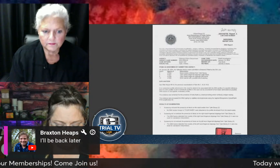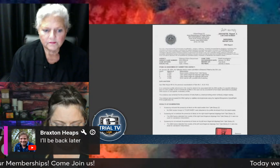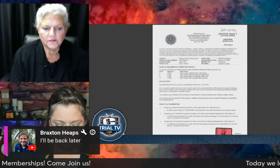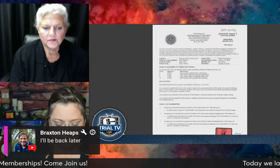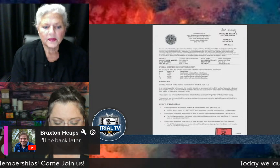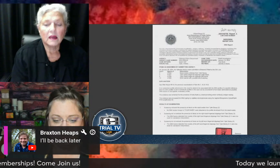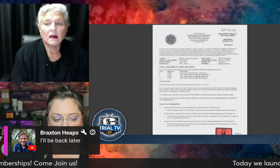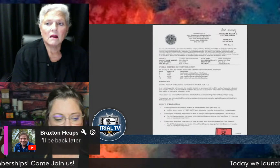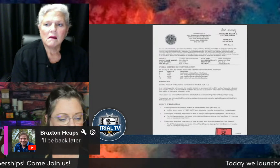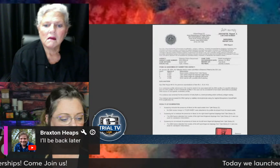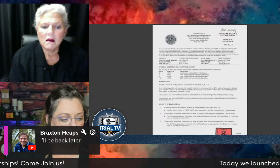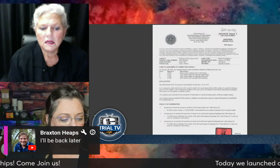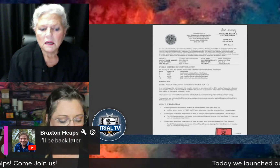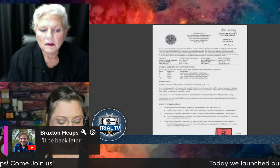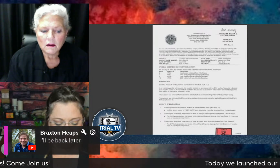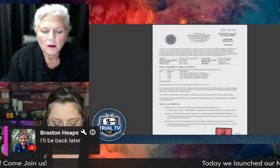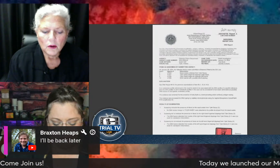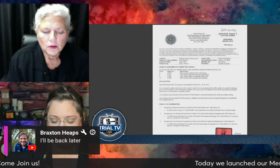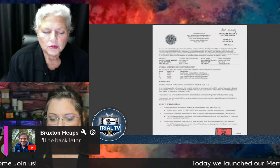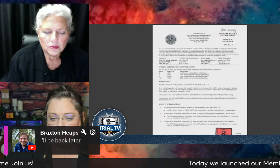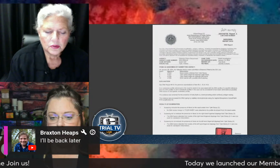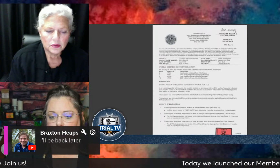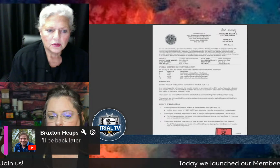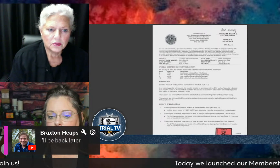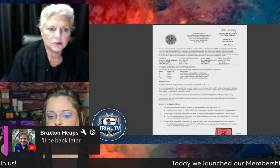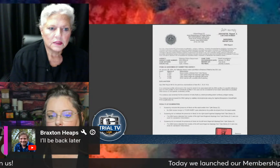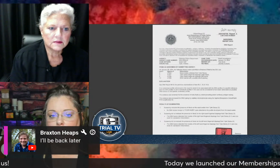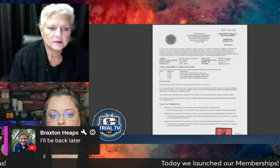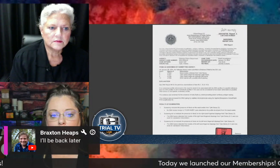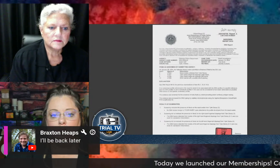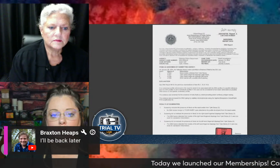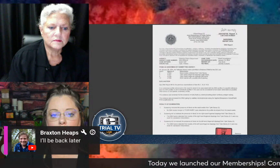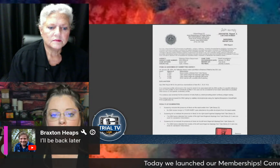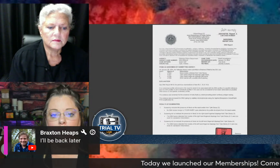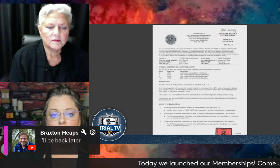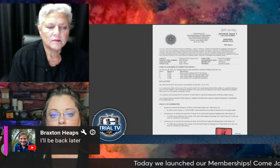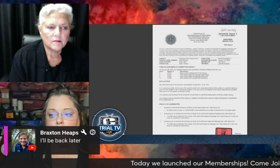And you what's been marked Exhibit 14.